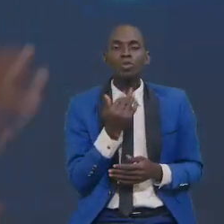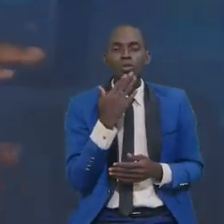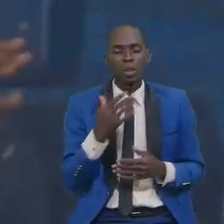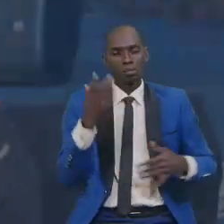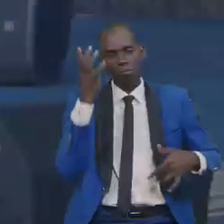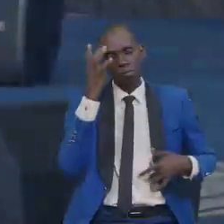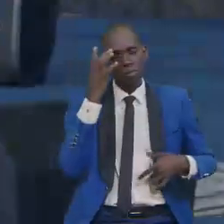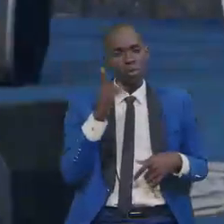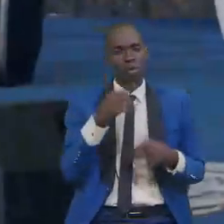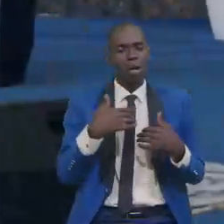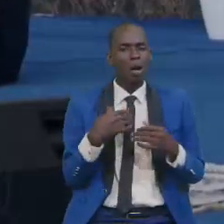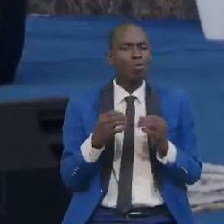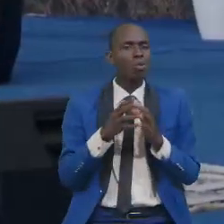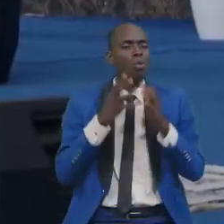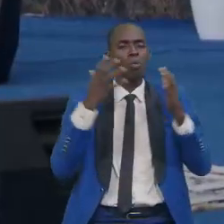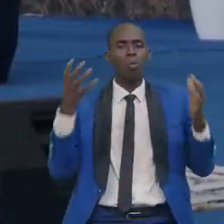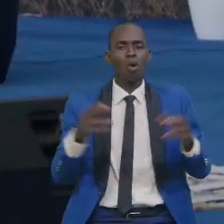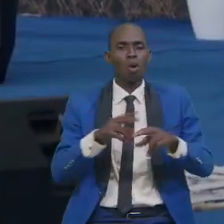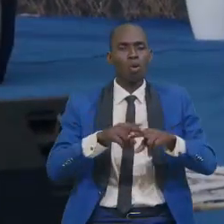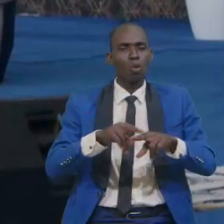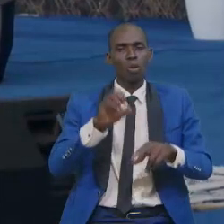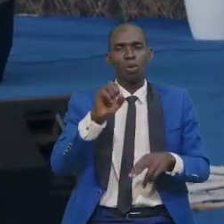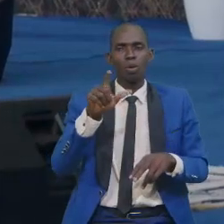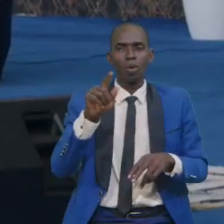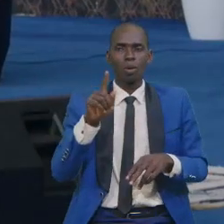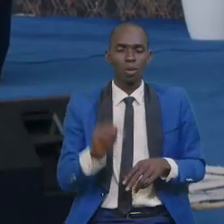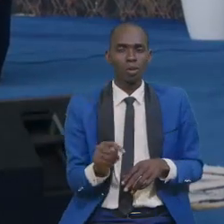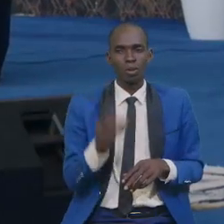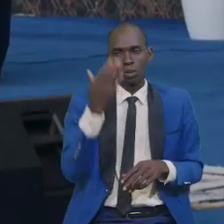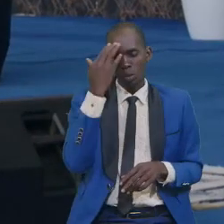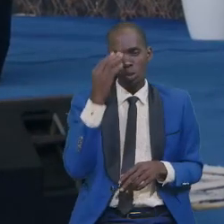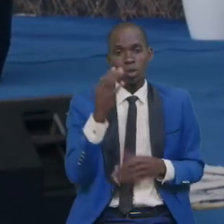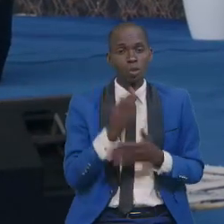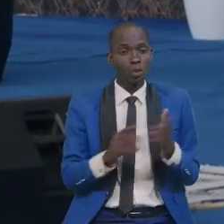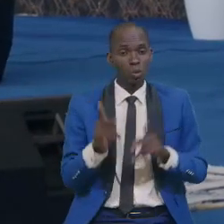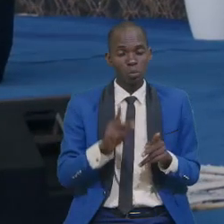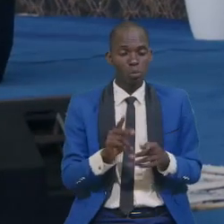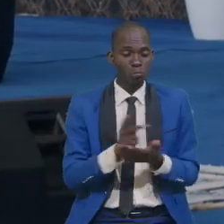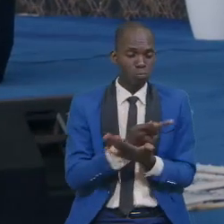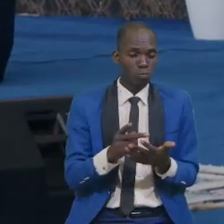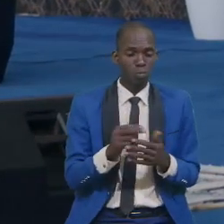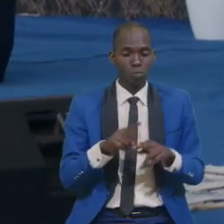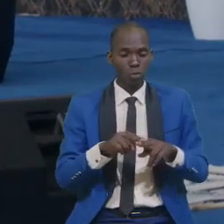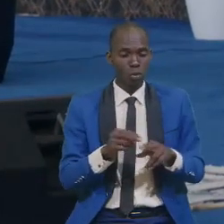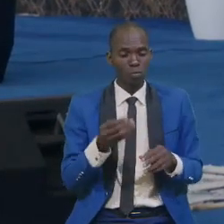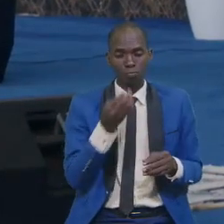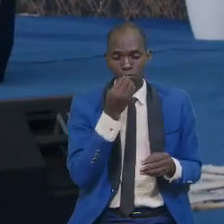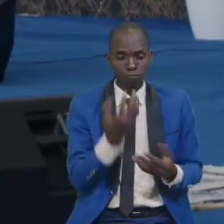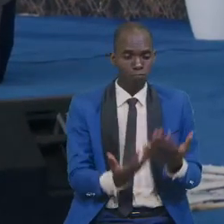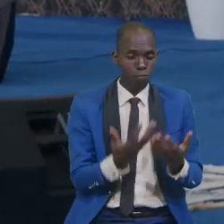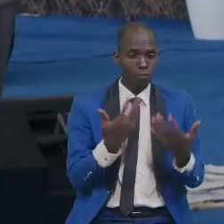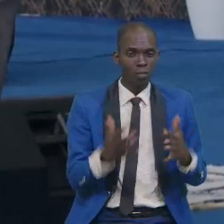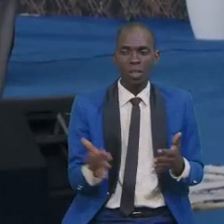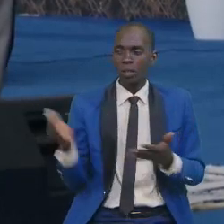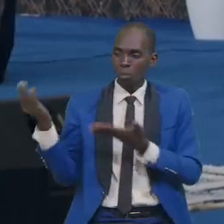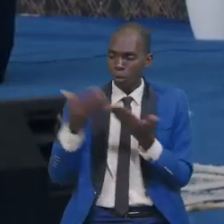after the people are prepared for the body not so the end you'll sprinkle more and he gives you